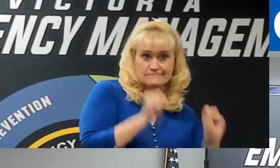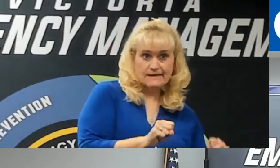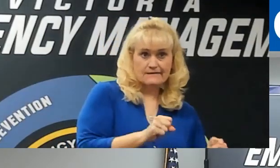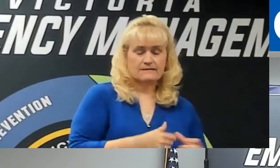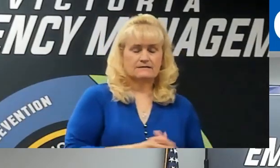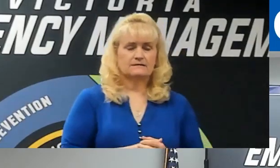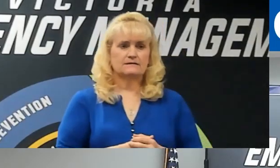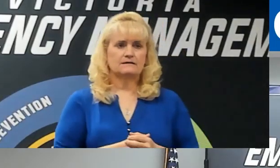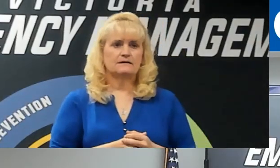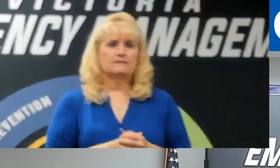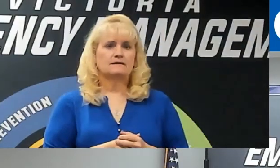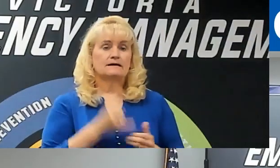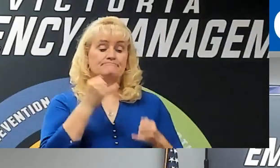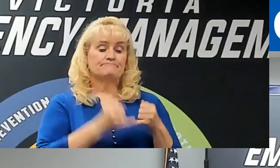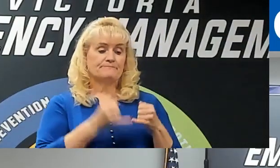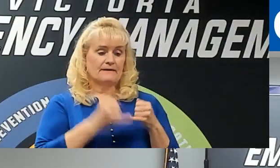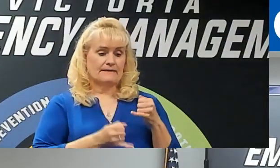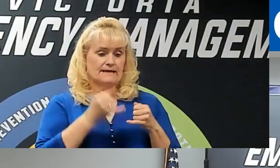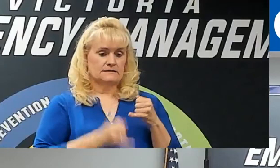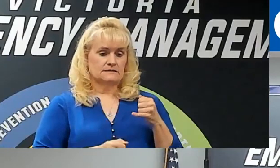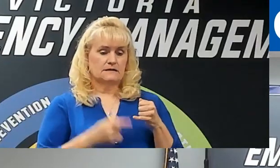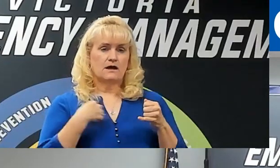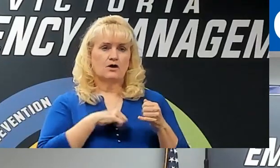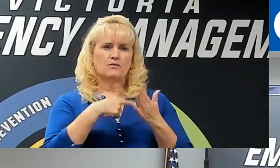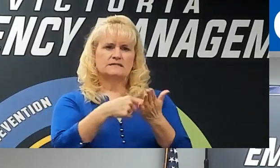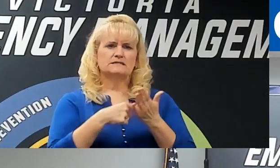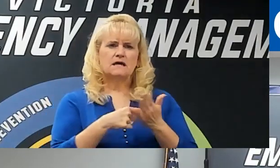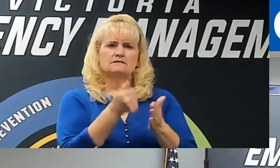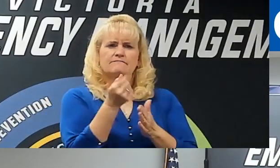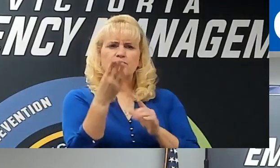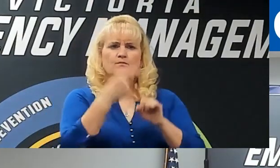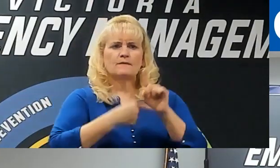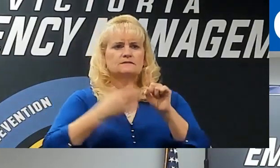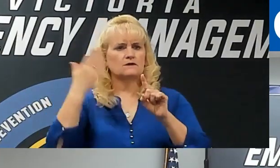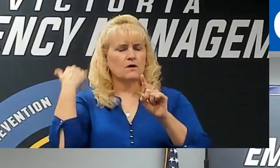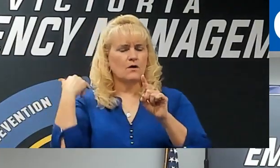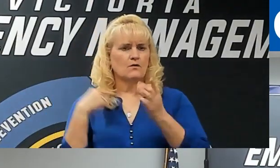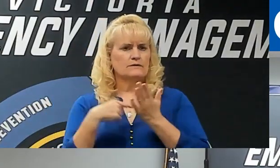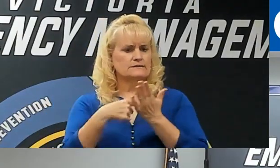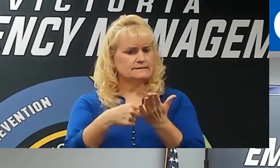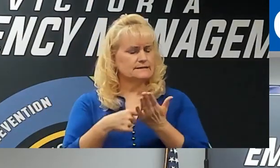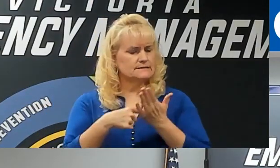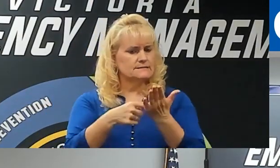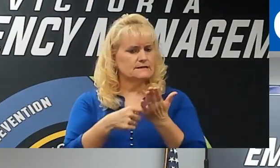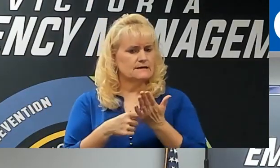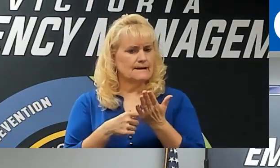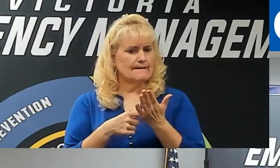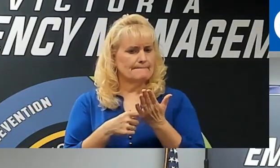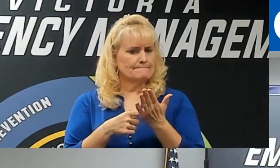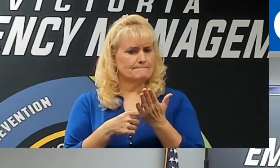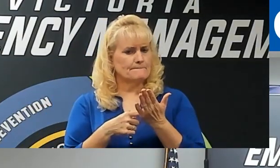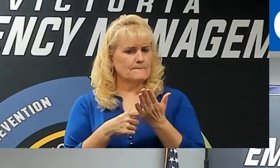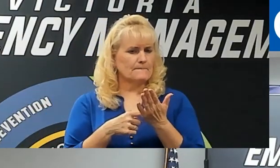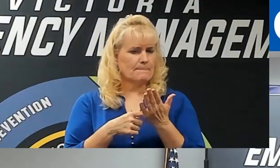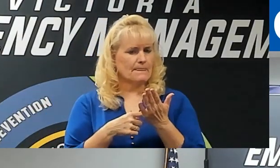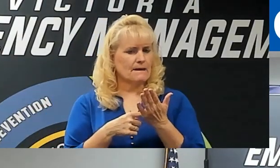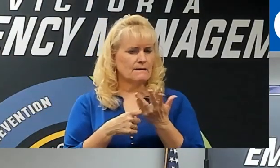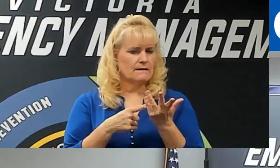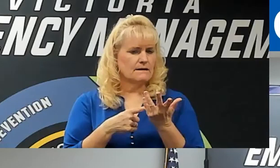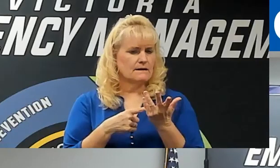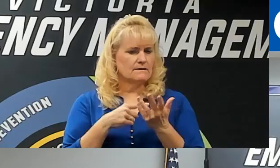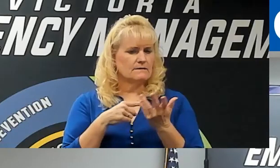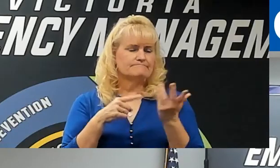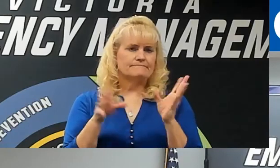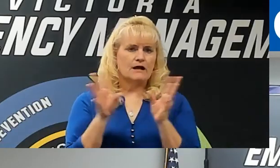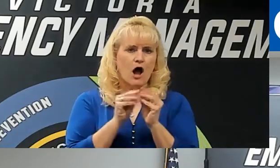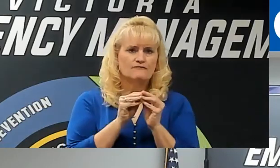Just in closing, we talked about a few months ago that, when we stopped the press conferences initially, we